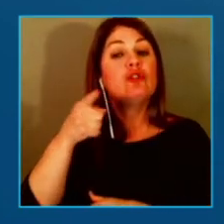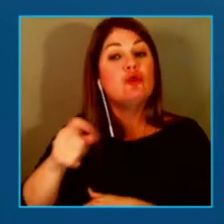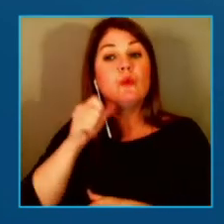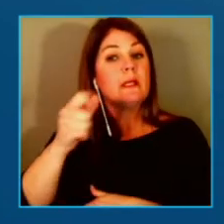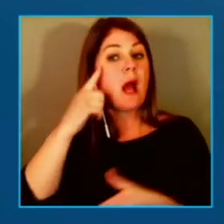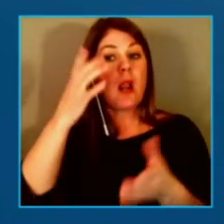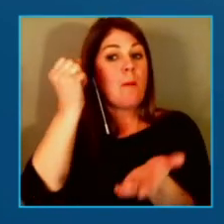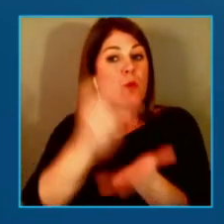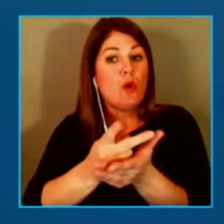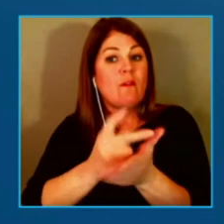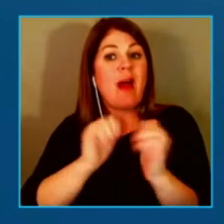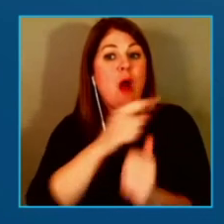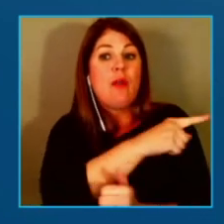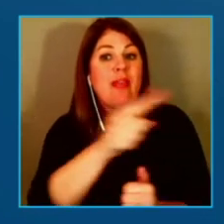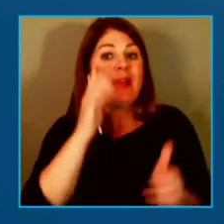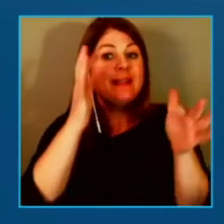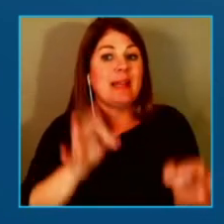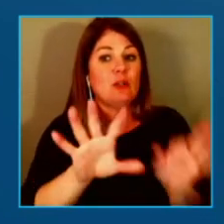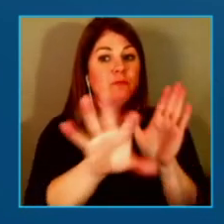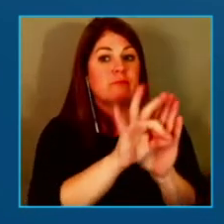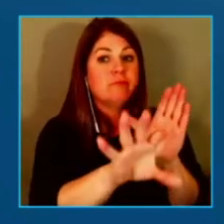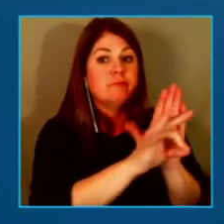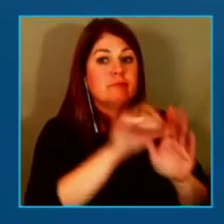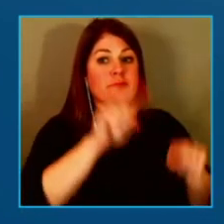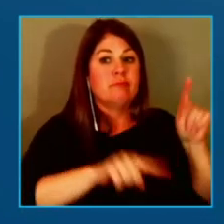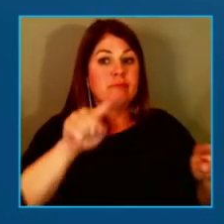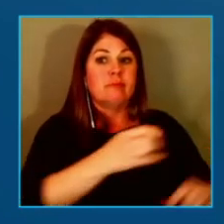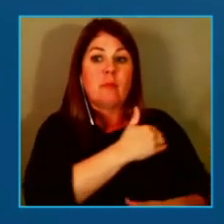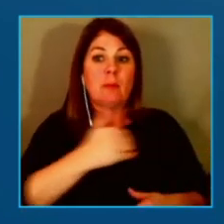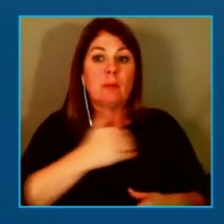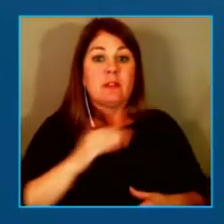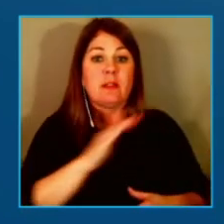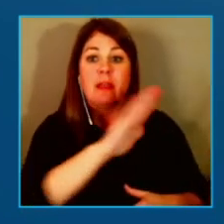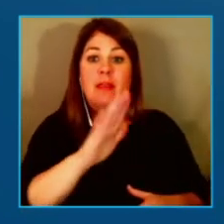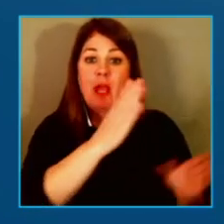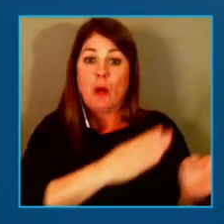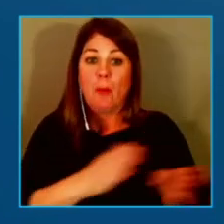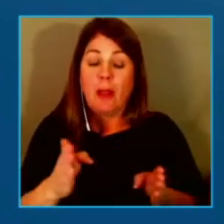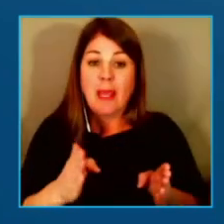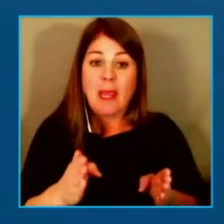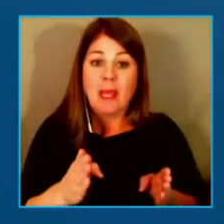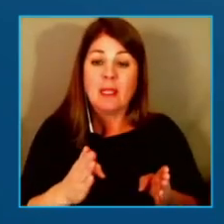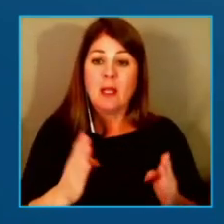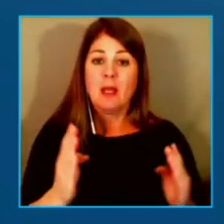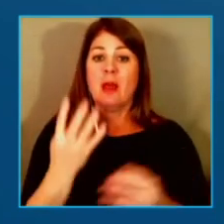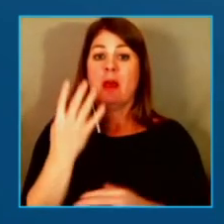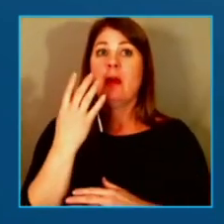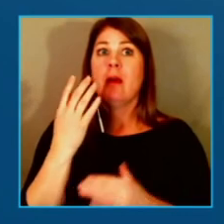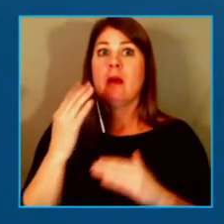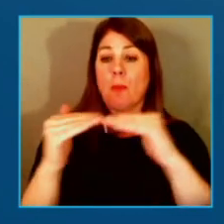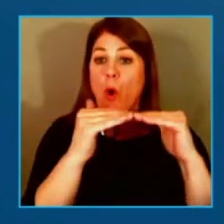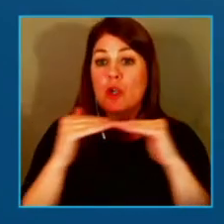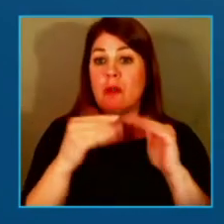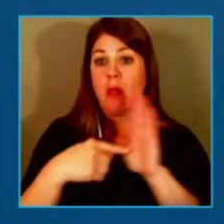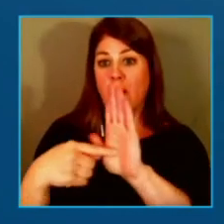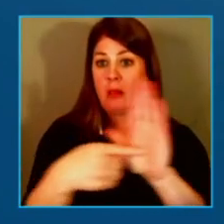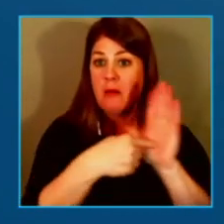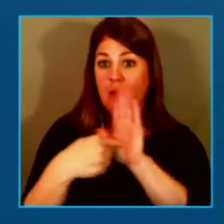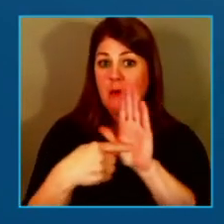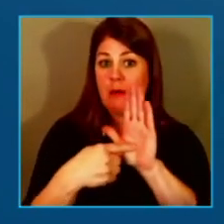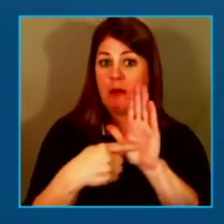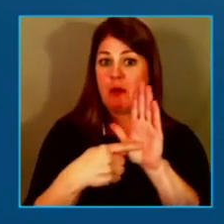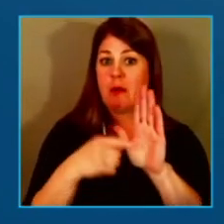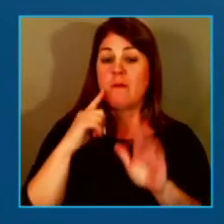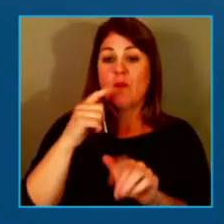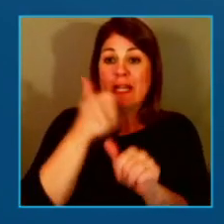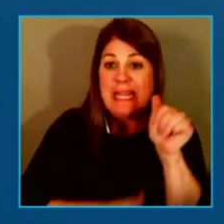select their diversity members. Their plan provided for proportional representation for each core constituency,